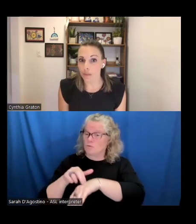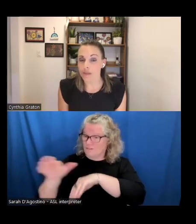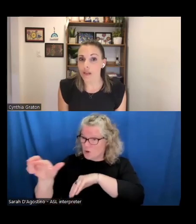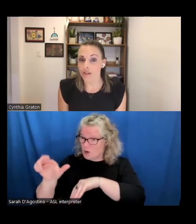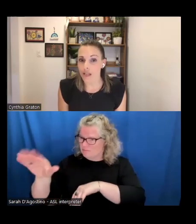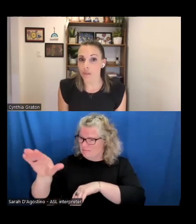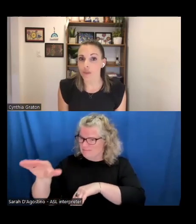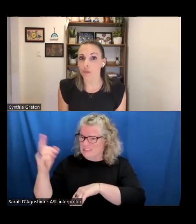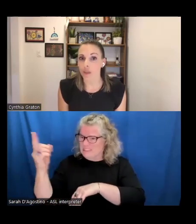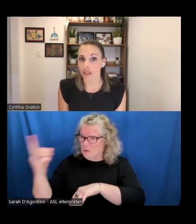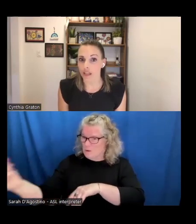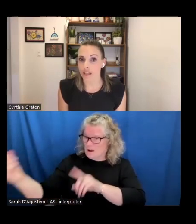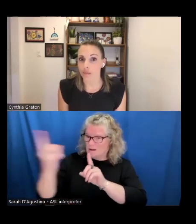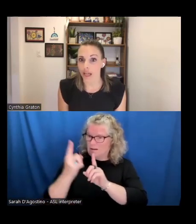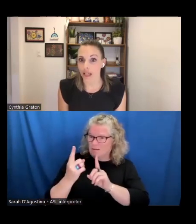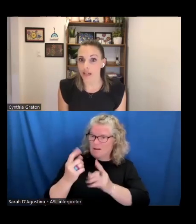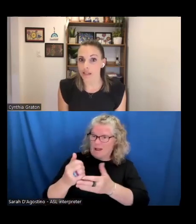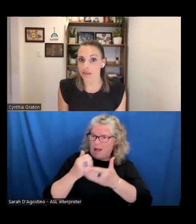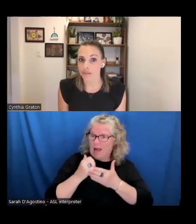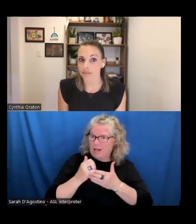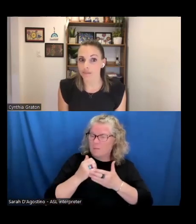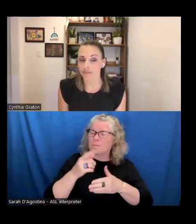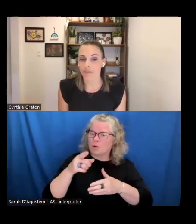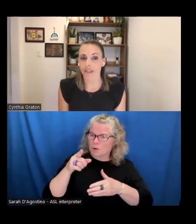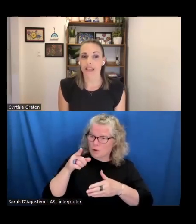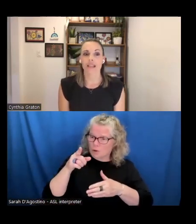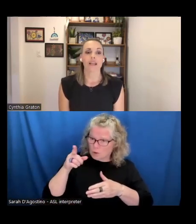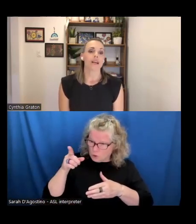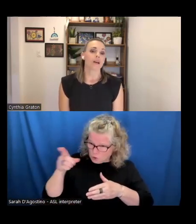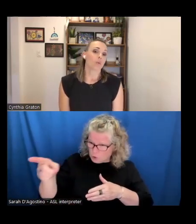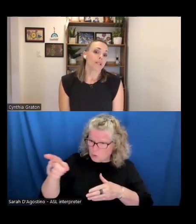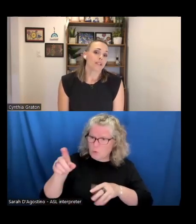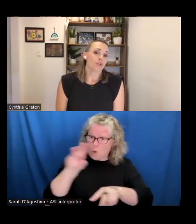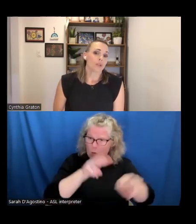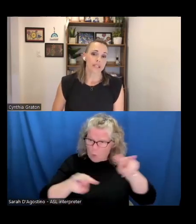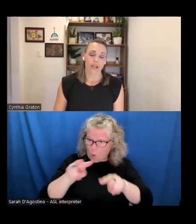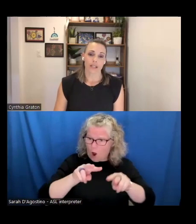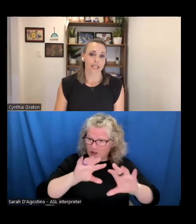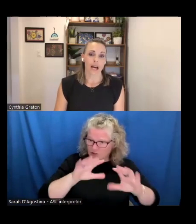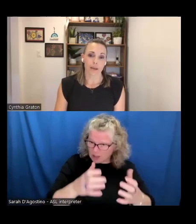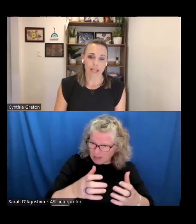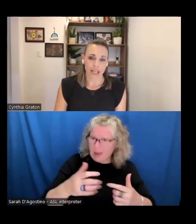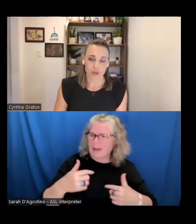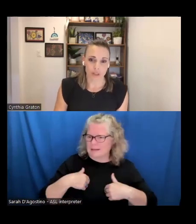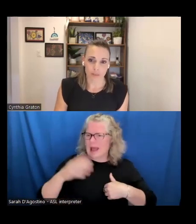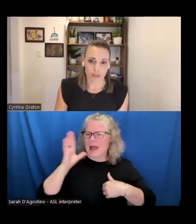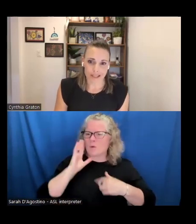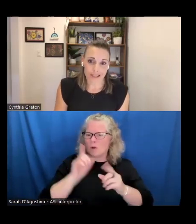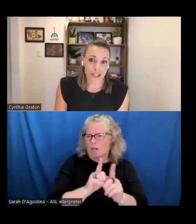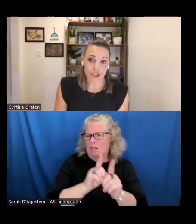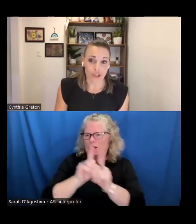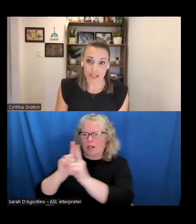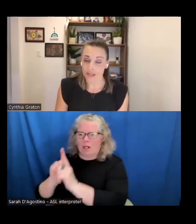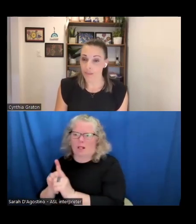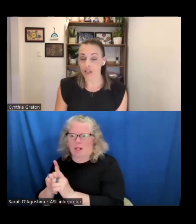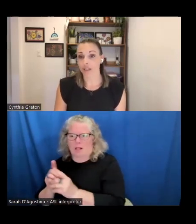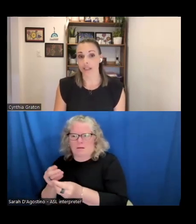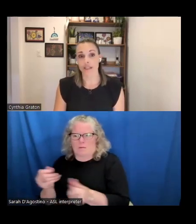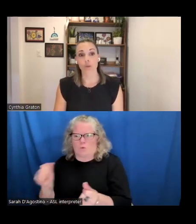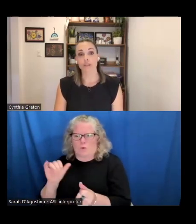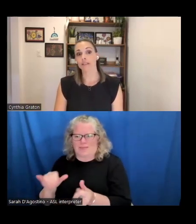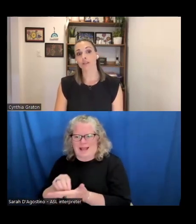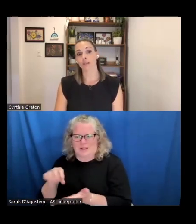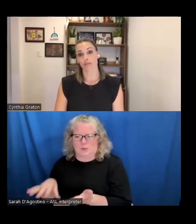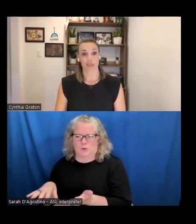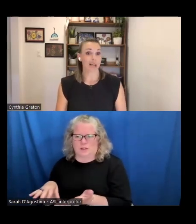to problem solve something with a kid in my class. We'll need to discuss time management because teachers and